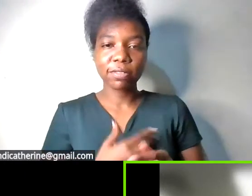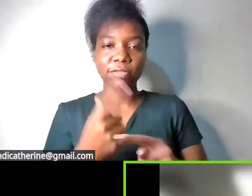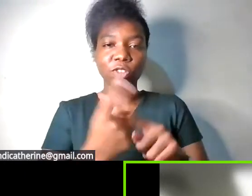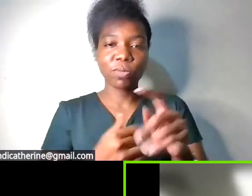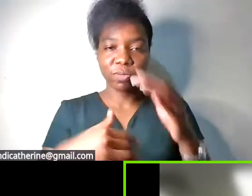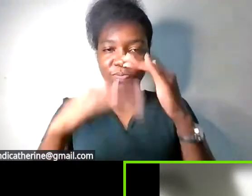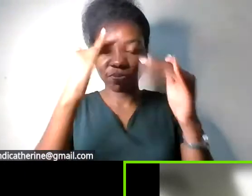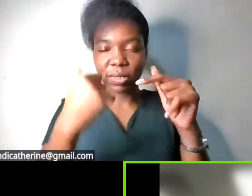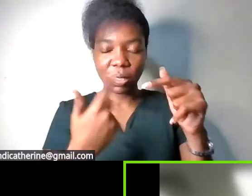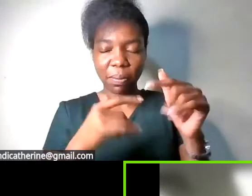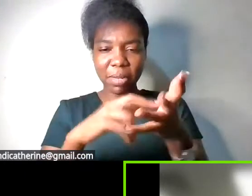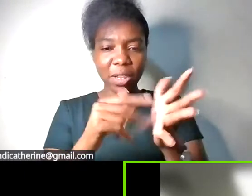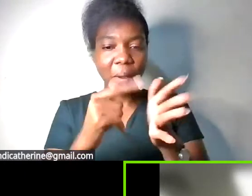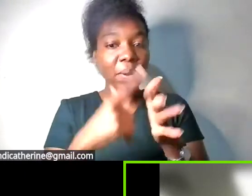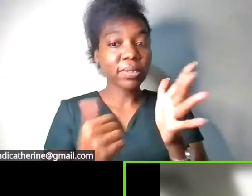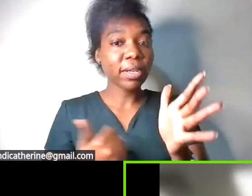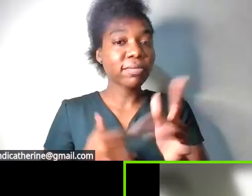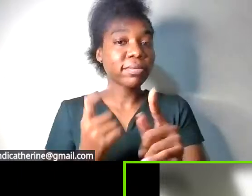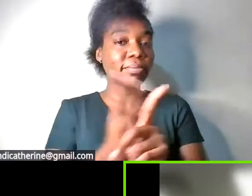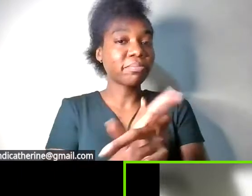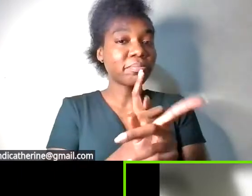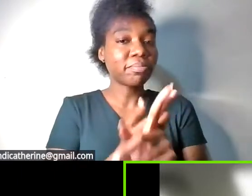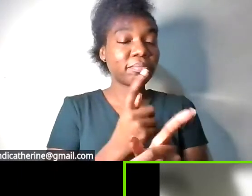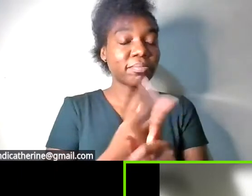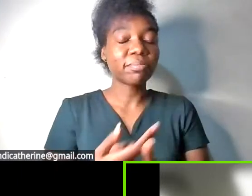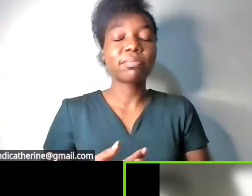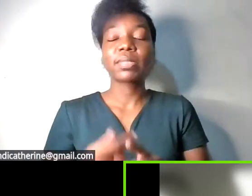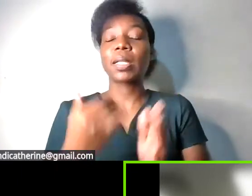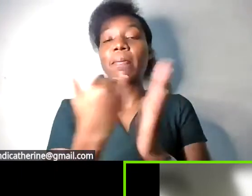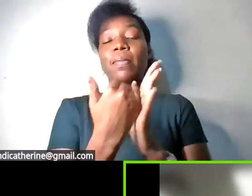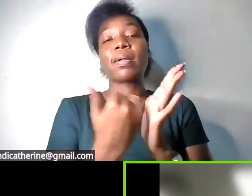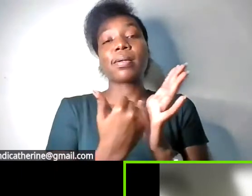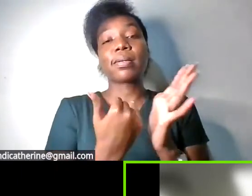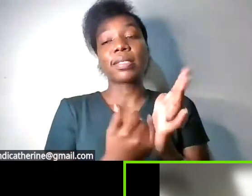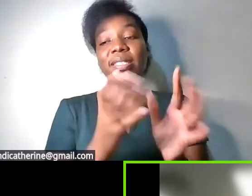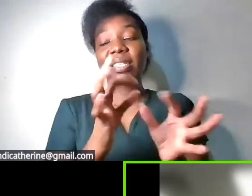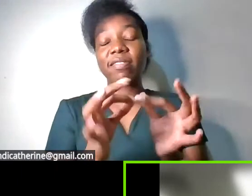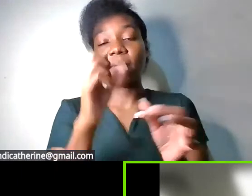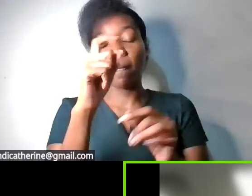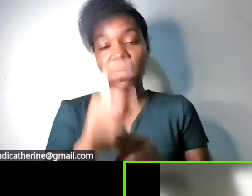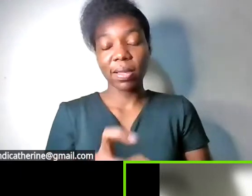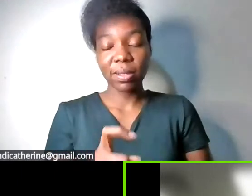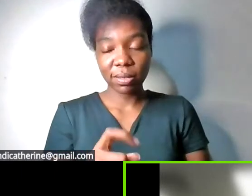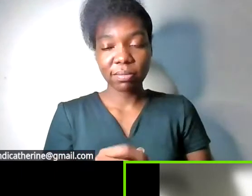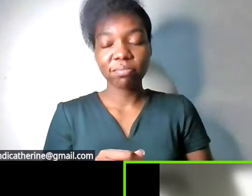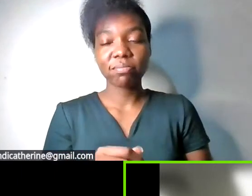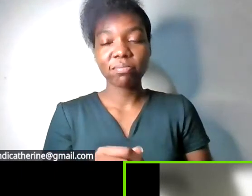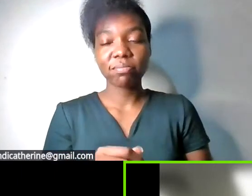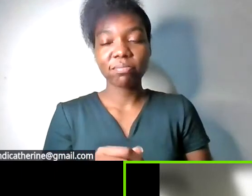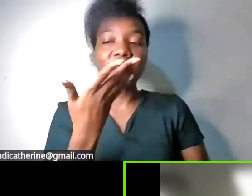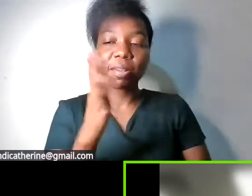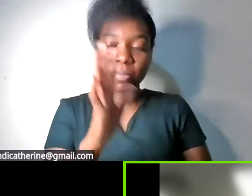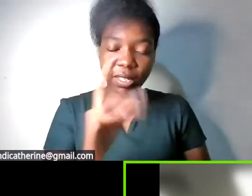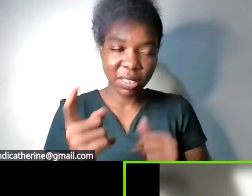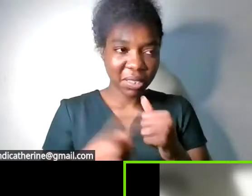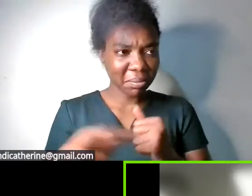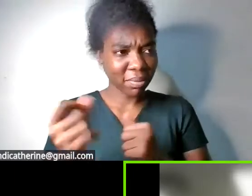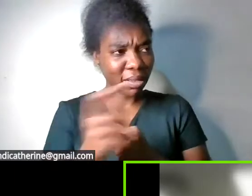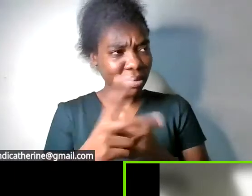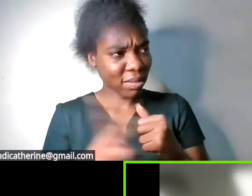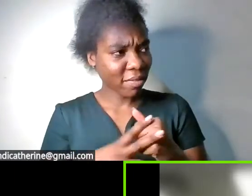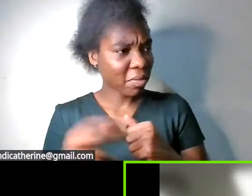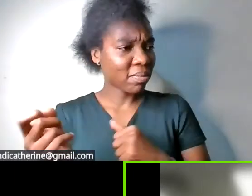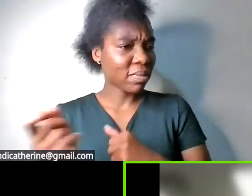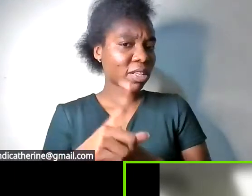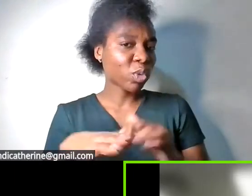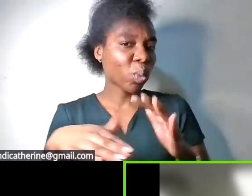They may have to postpone their education for 6 months, 7 months, or even kind of change